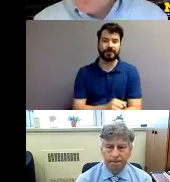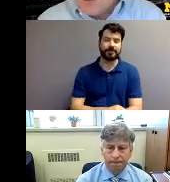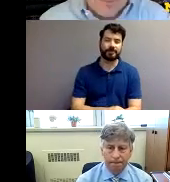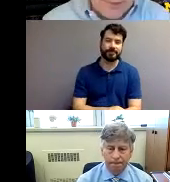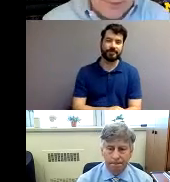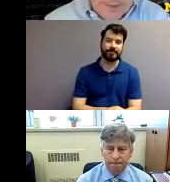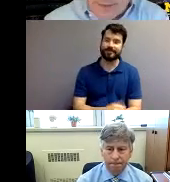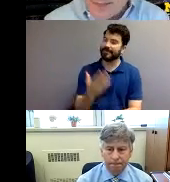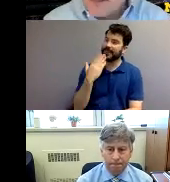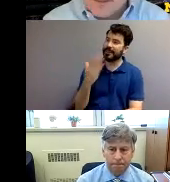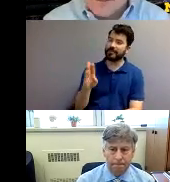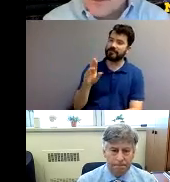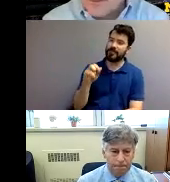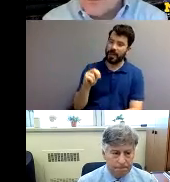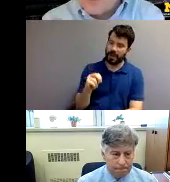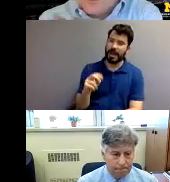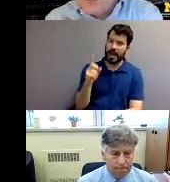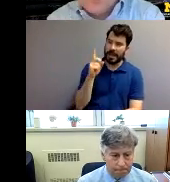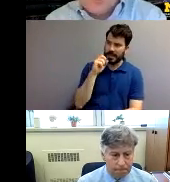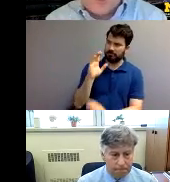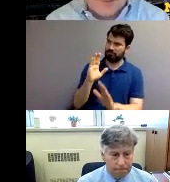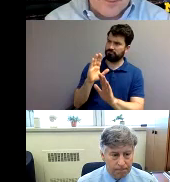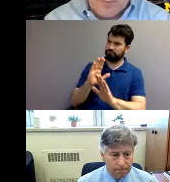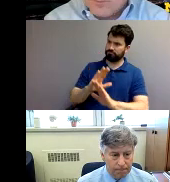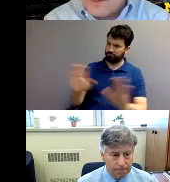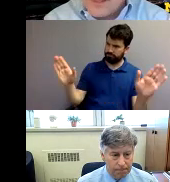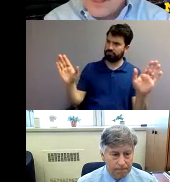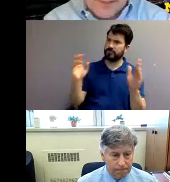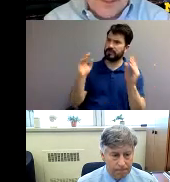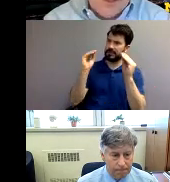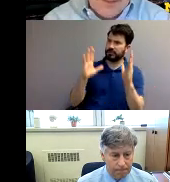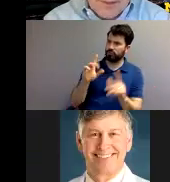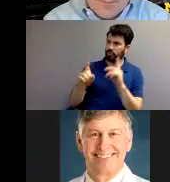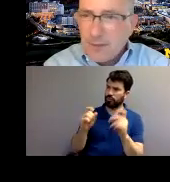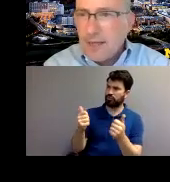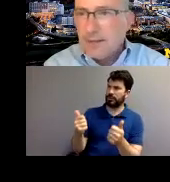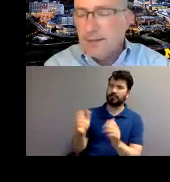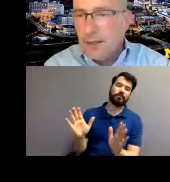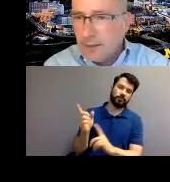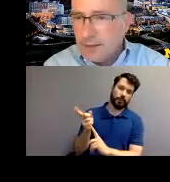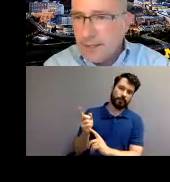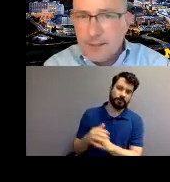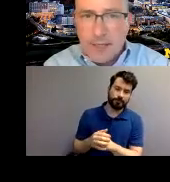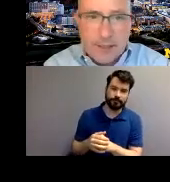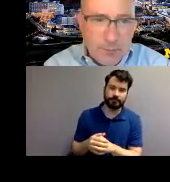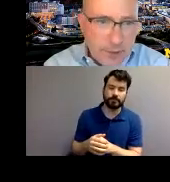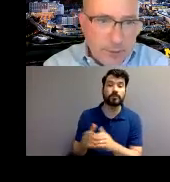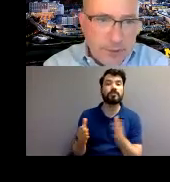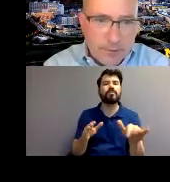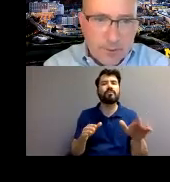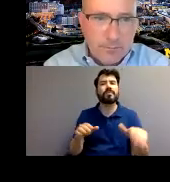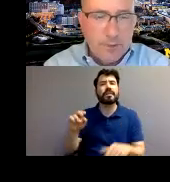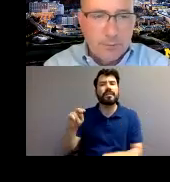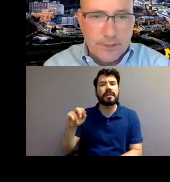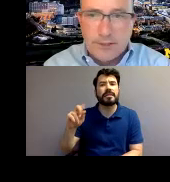Thank you, Brian. I think that covers the faculty related questions for the moment anyway. Hey, Nancy May, can I bring you